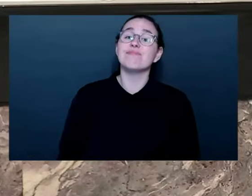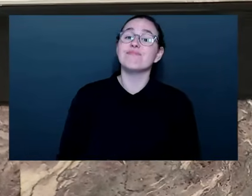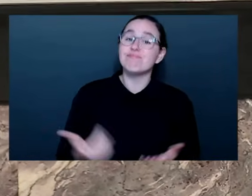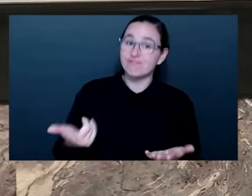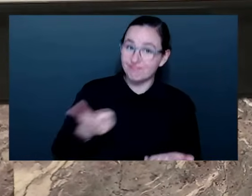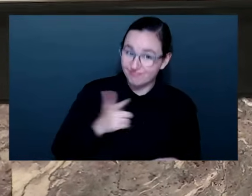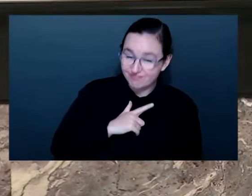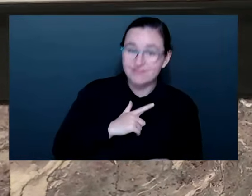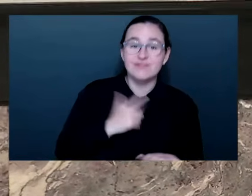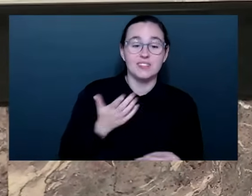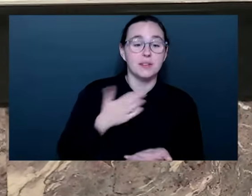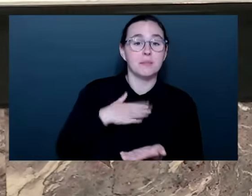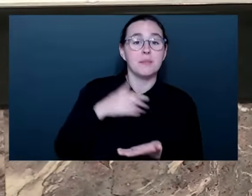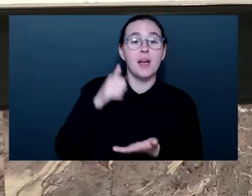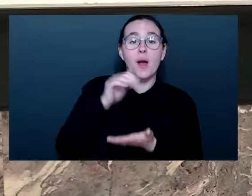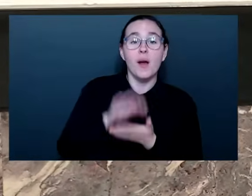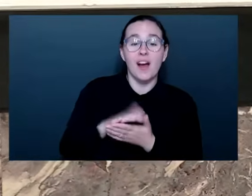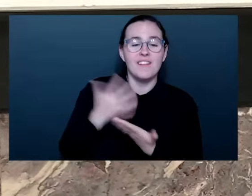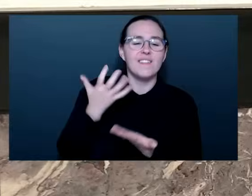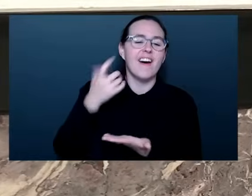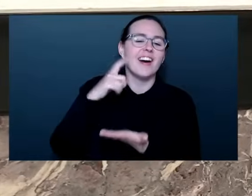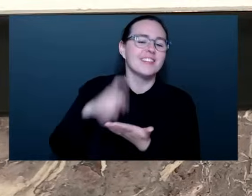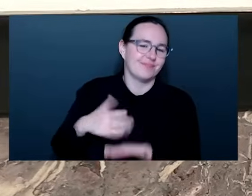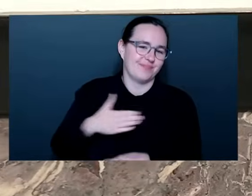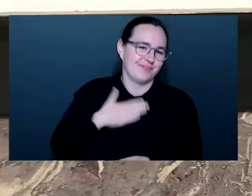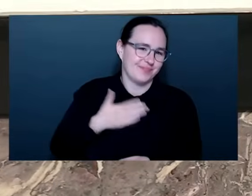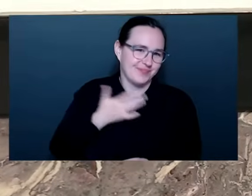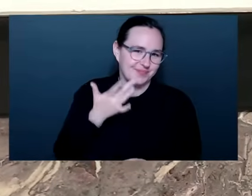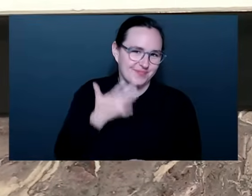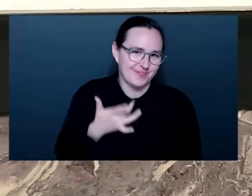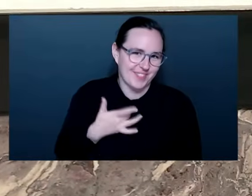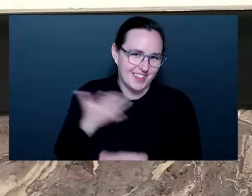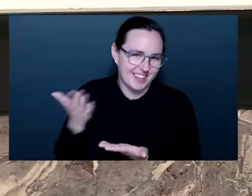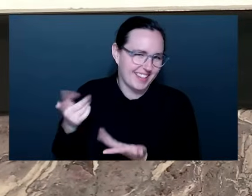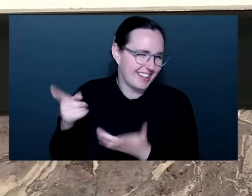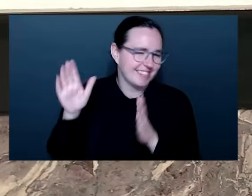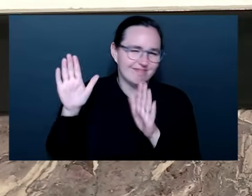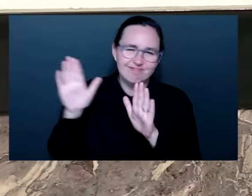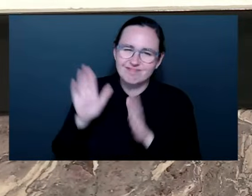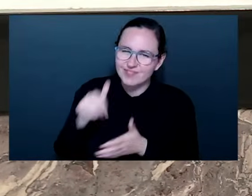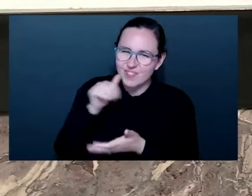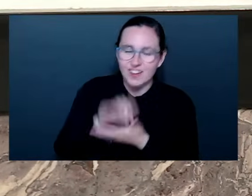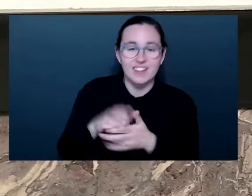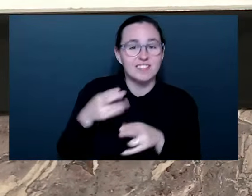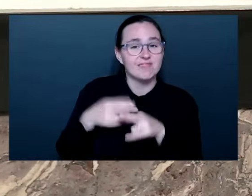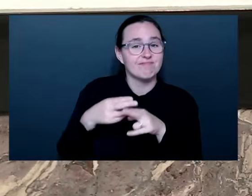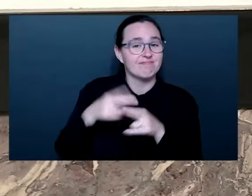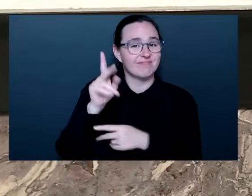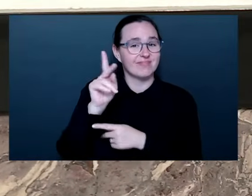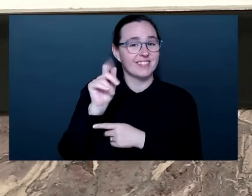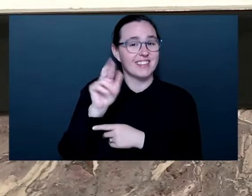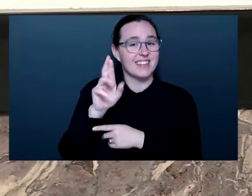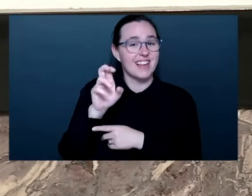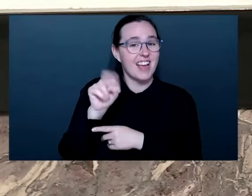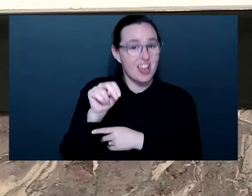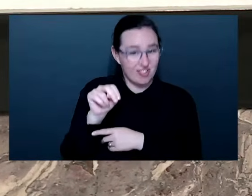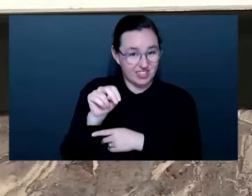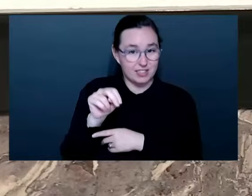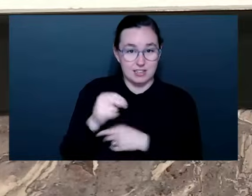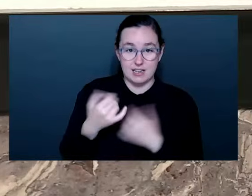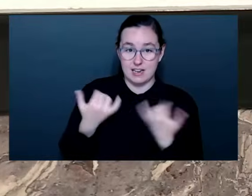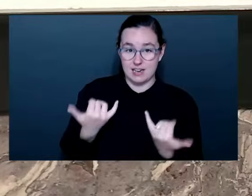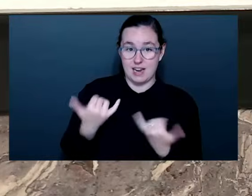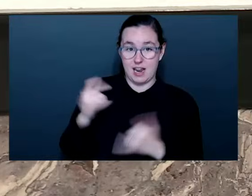My amazing wife, Karen, she's at home on the farm. It's a place where she absolutely loves. It's one of the things about